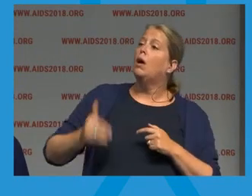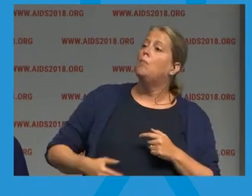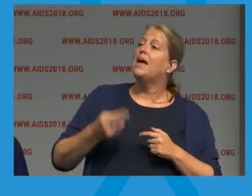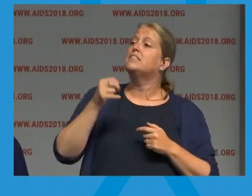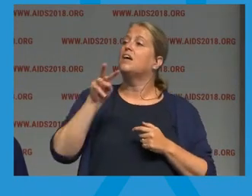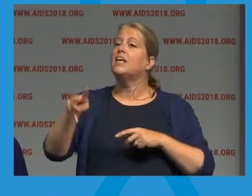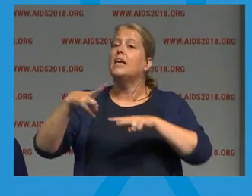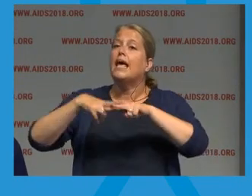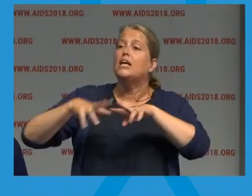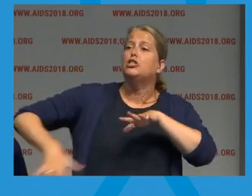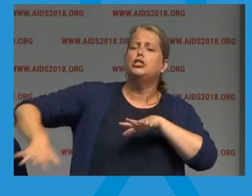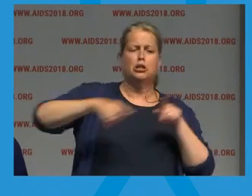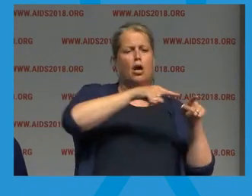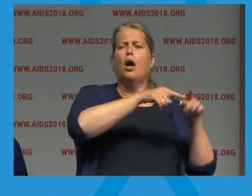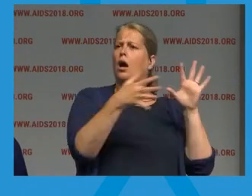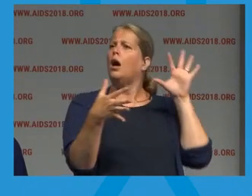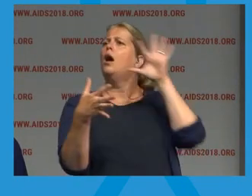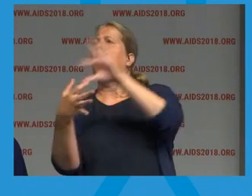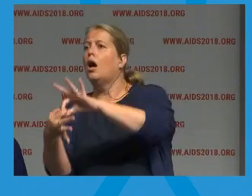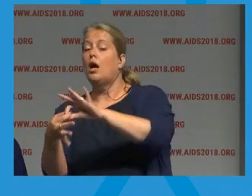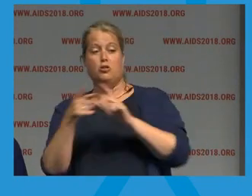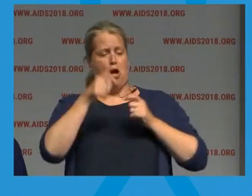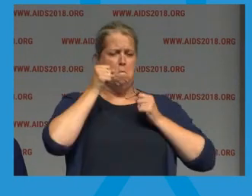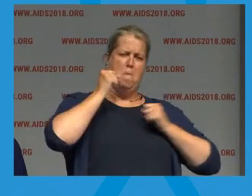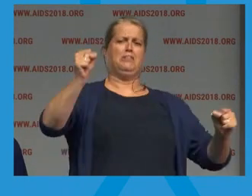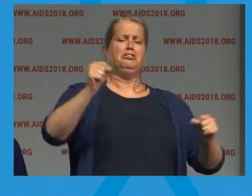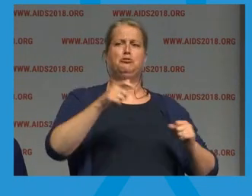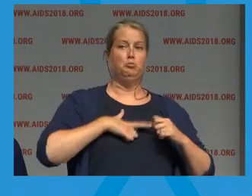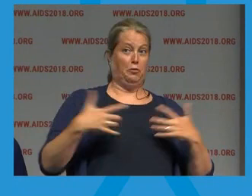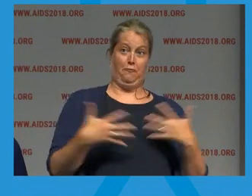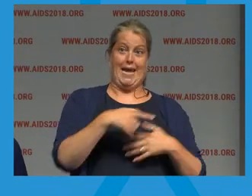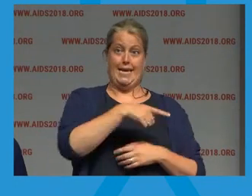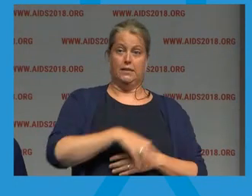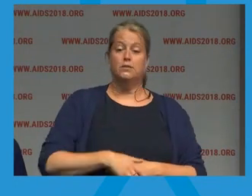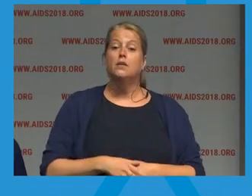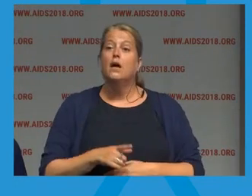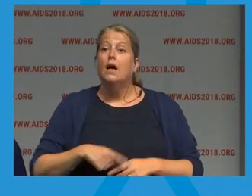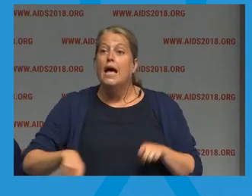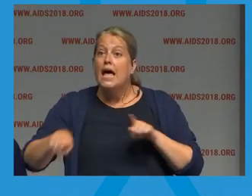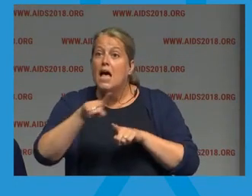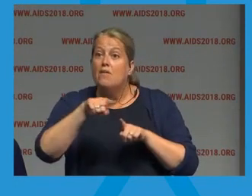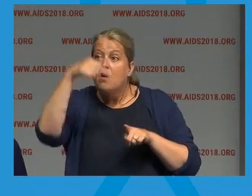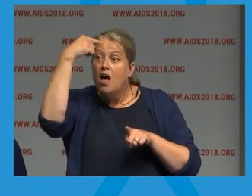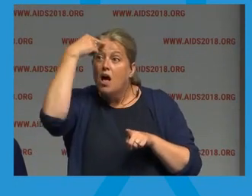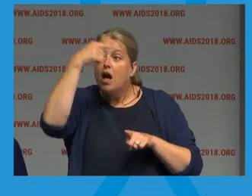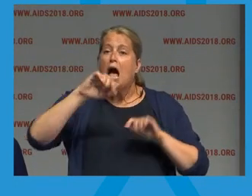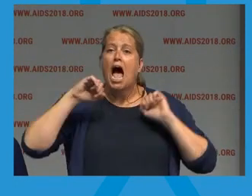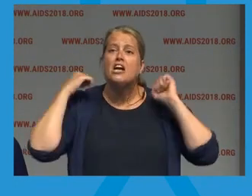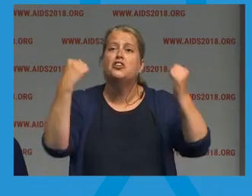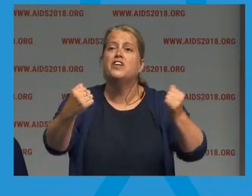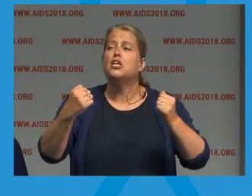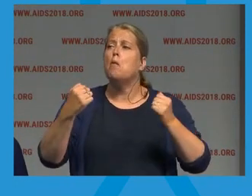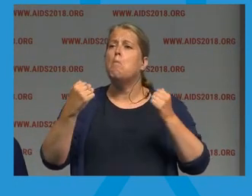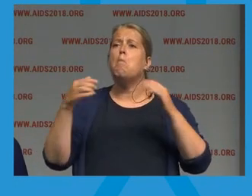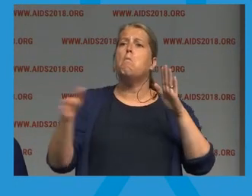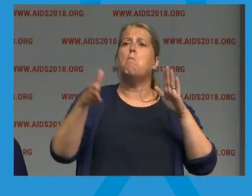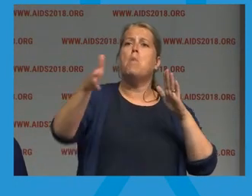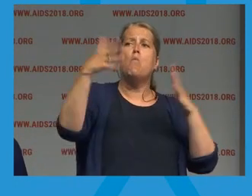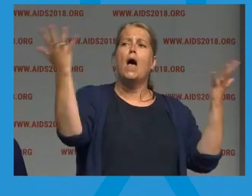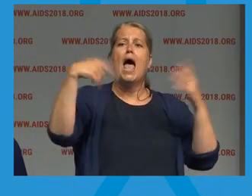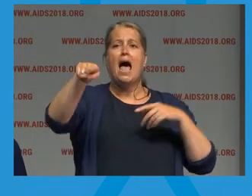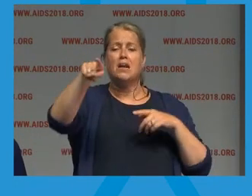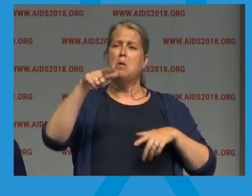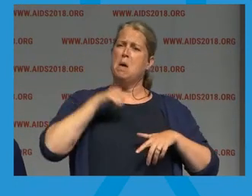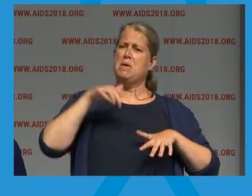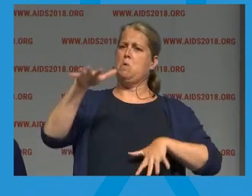and was militant and unafraid. So if you are doubting about where we're going with activism, I need you to remember